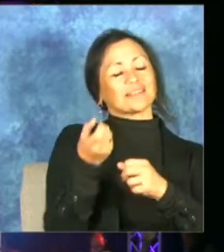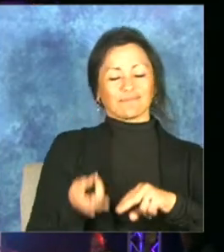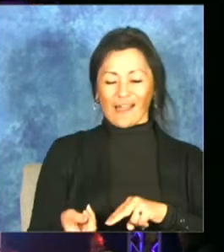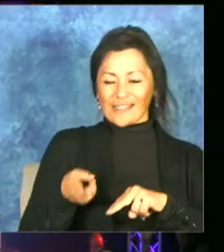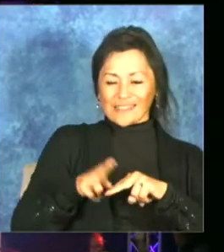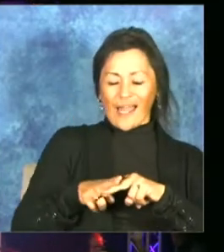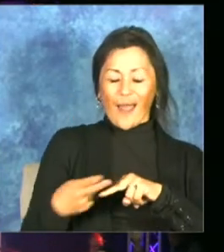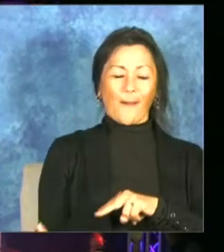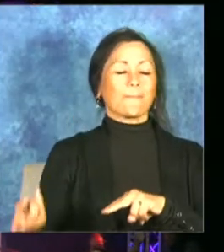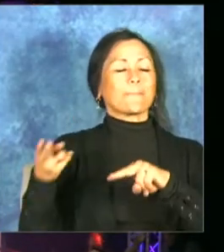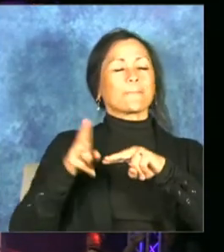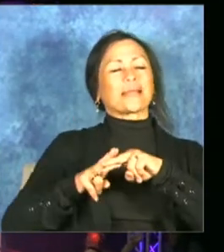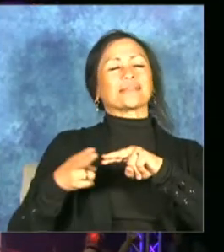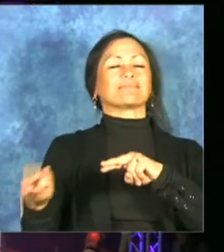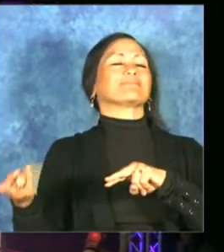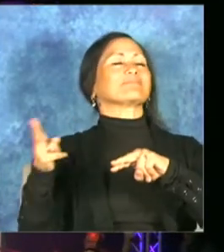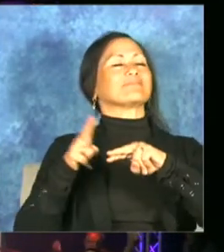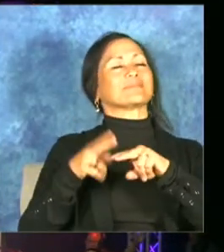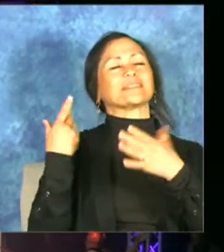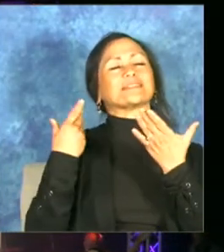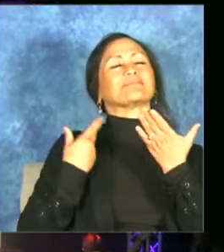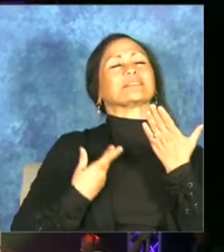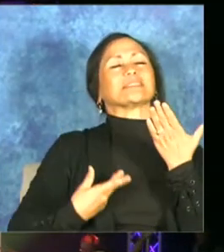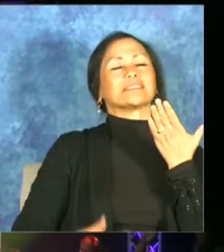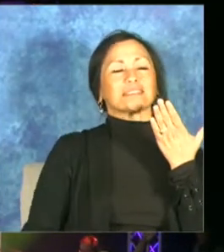faith rise up in me.